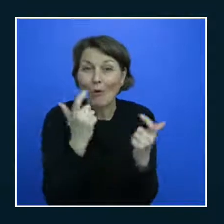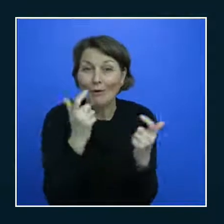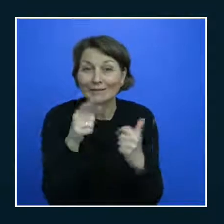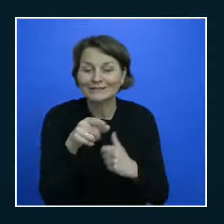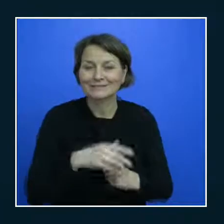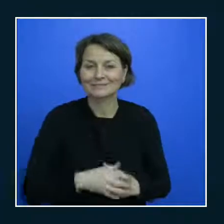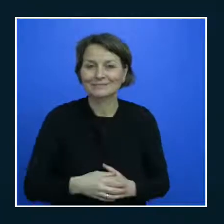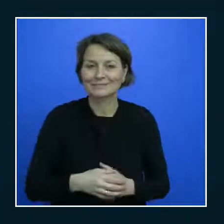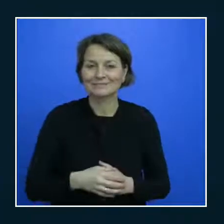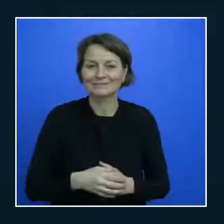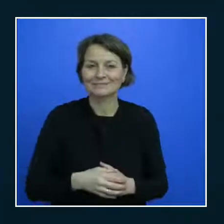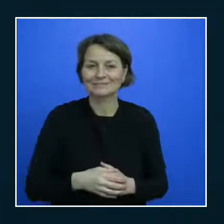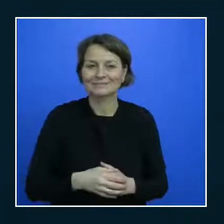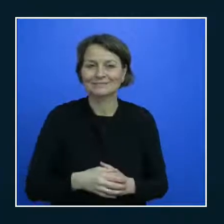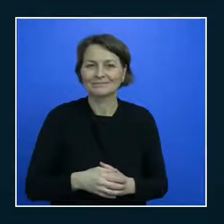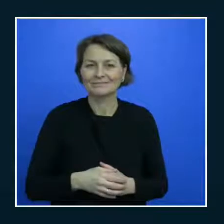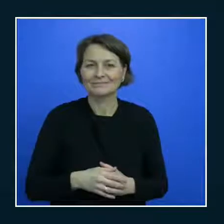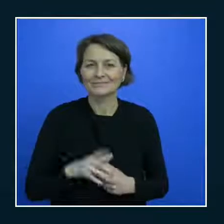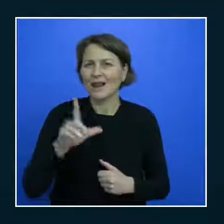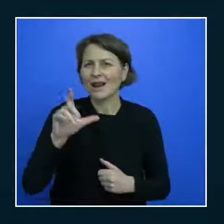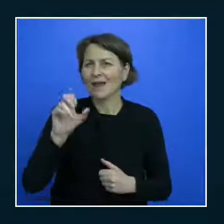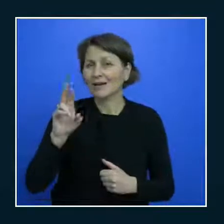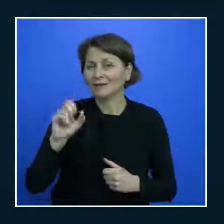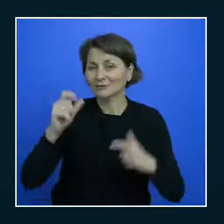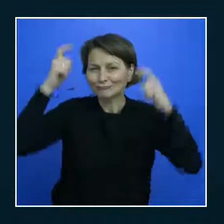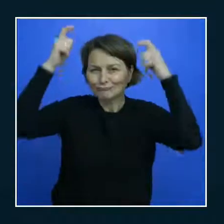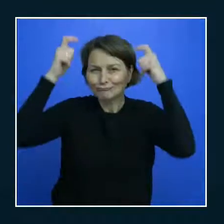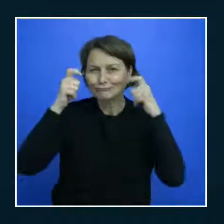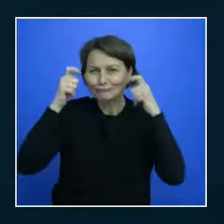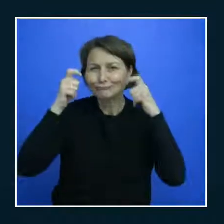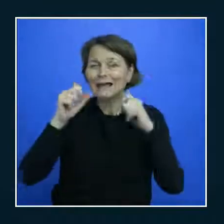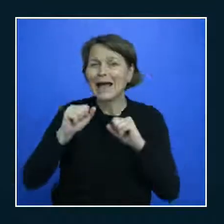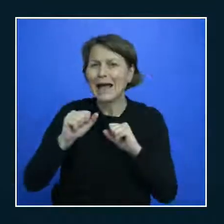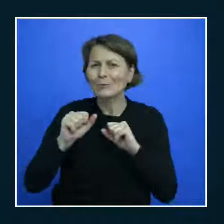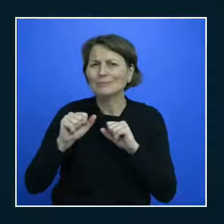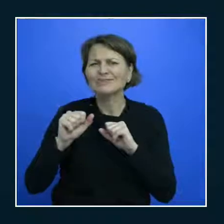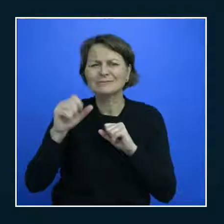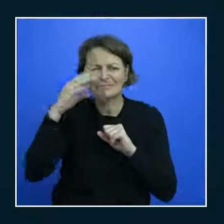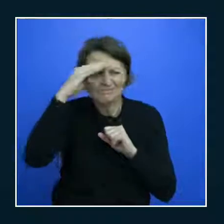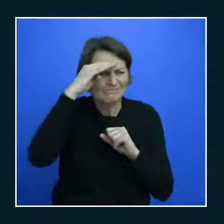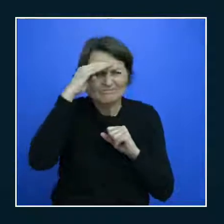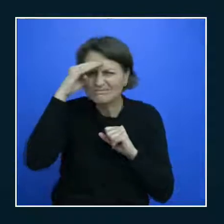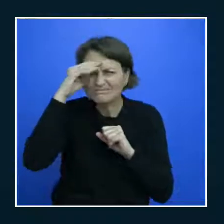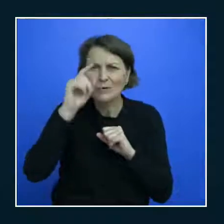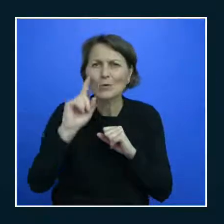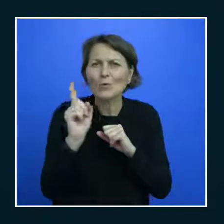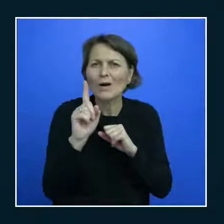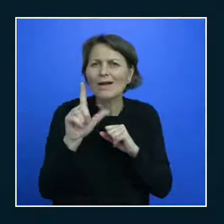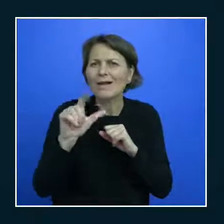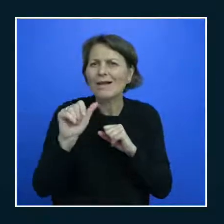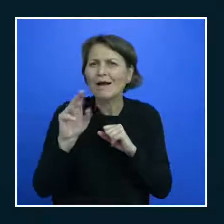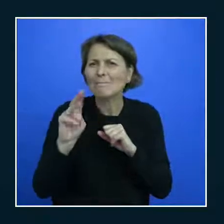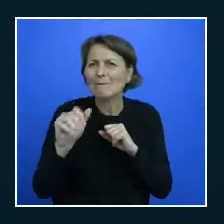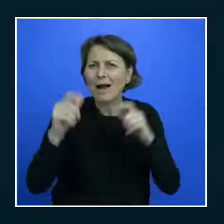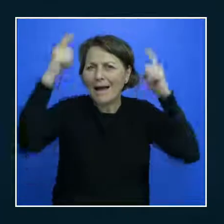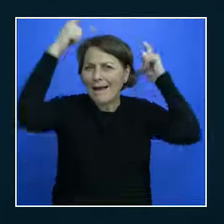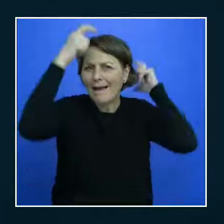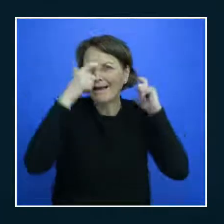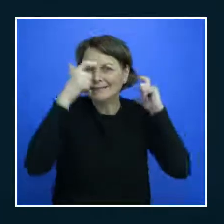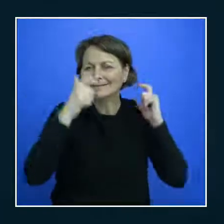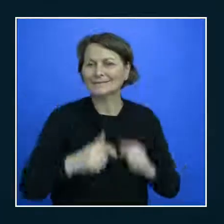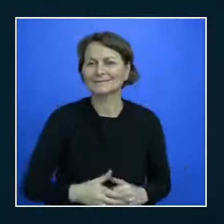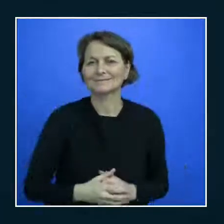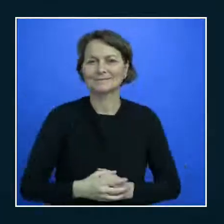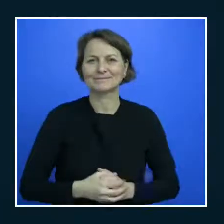llama hat. Didn't work. You should have asked for a llama hat. Yes, we definitely should have gotten you one.